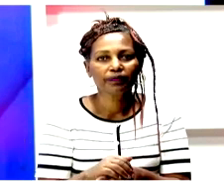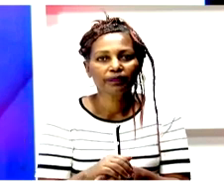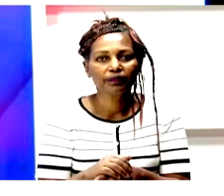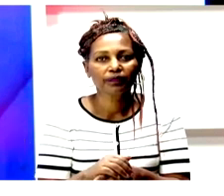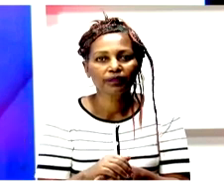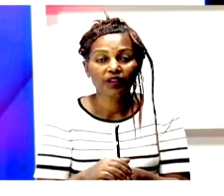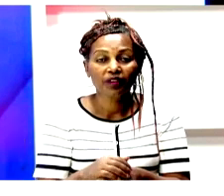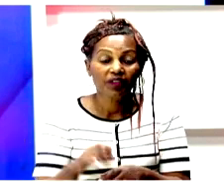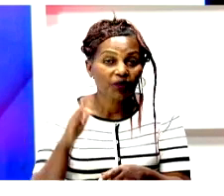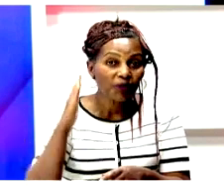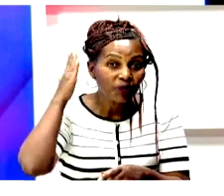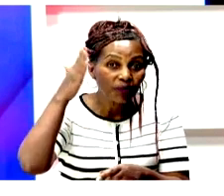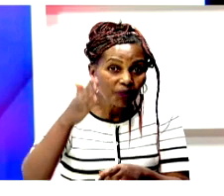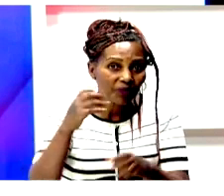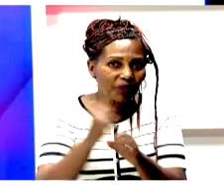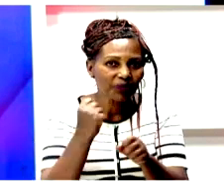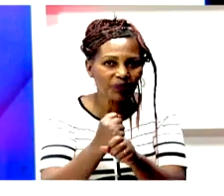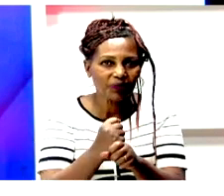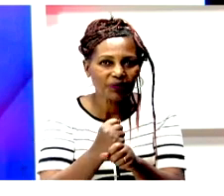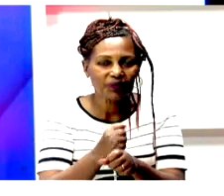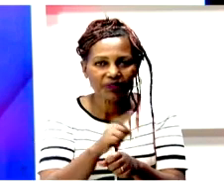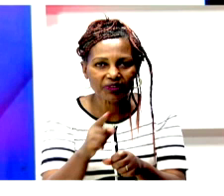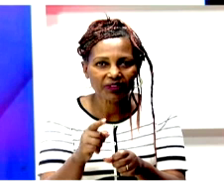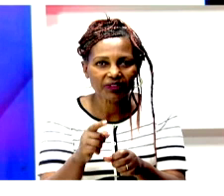You will do the exercise in your textbook